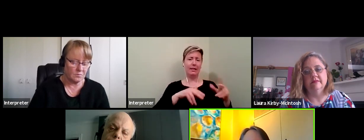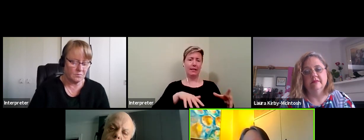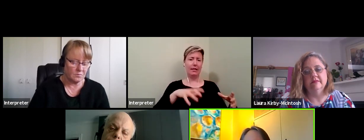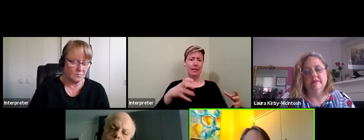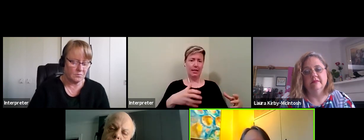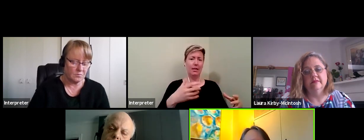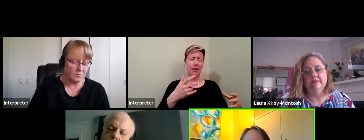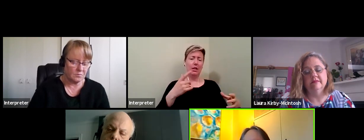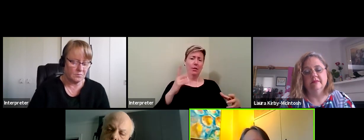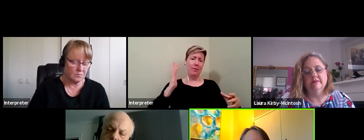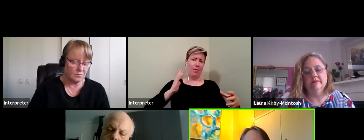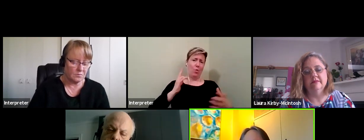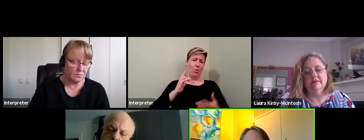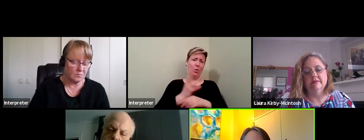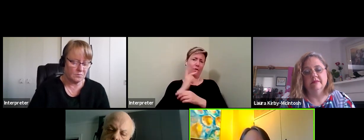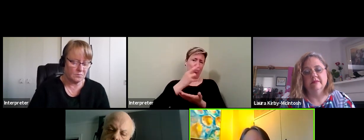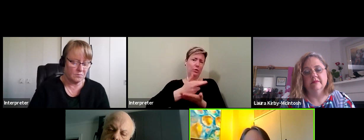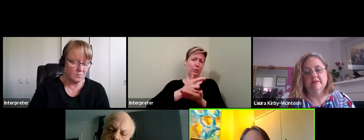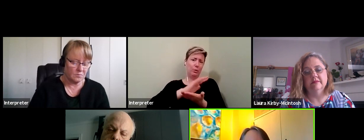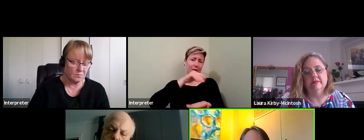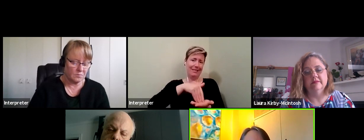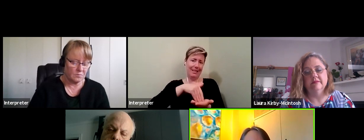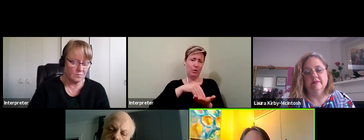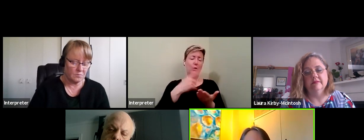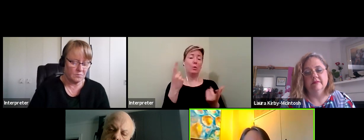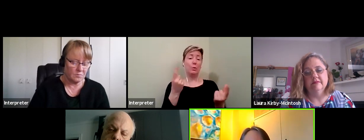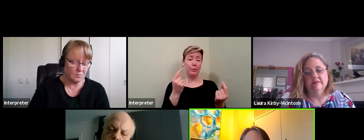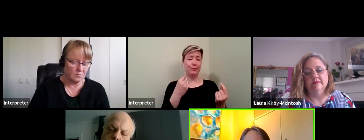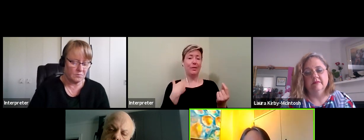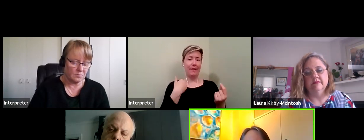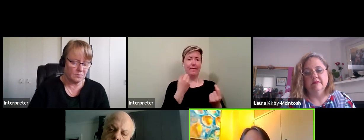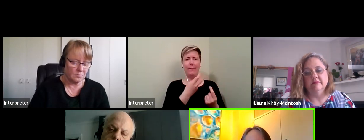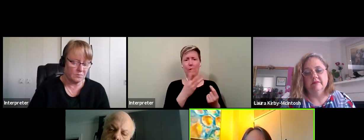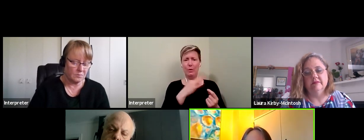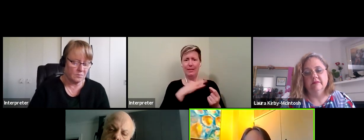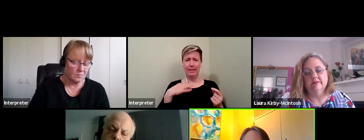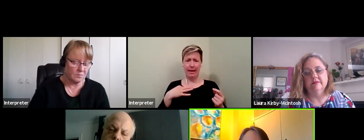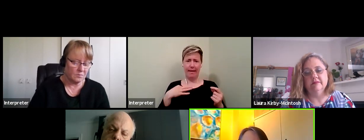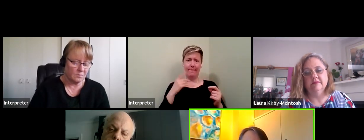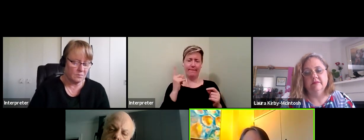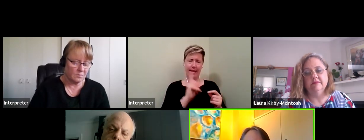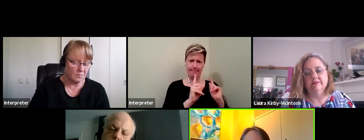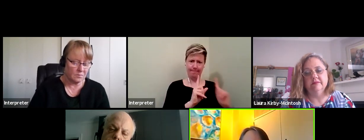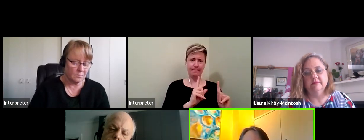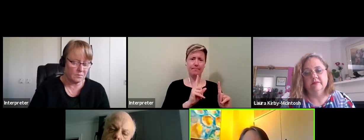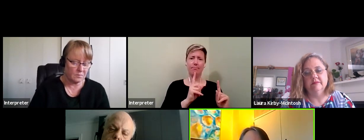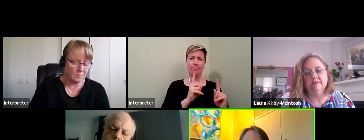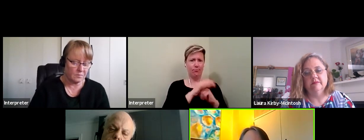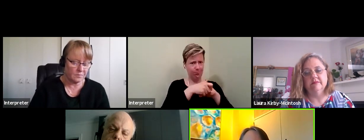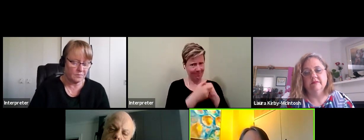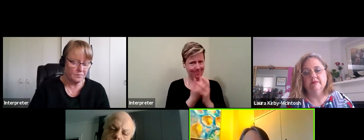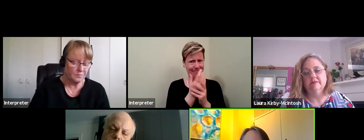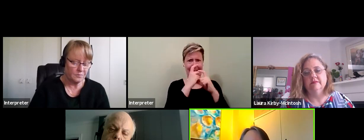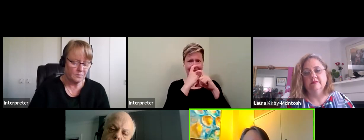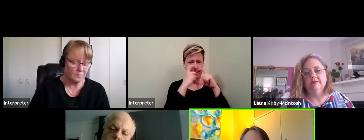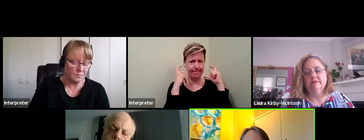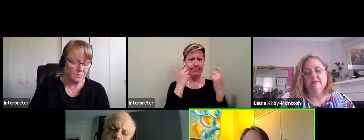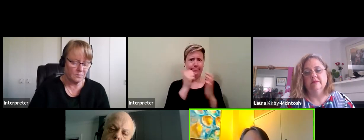resource center. There are some dedicated staff there who are vigilant about hygiene and